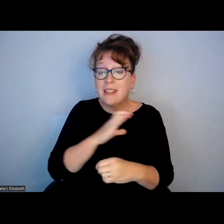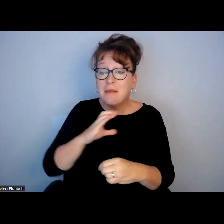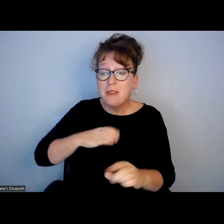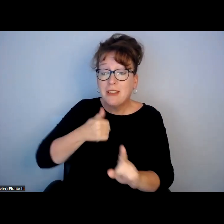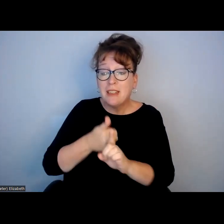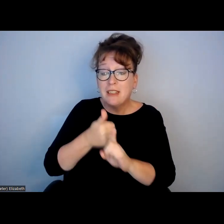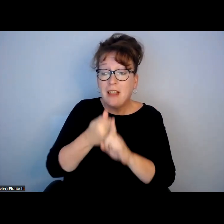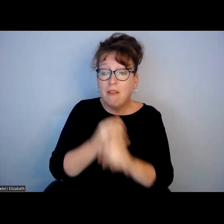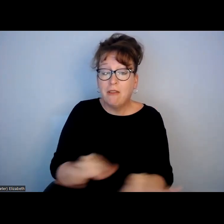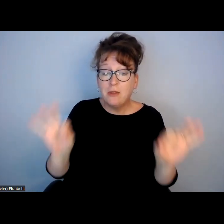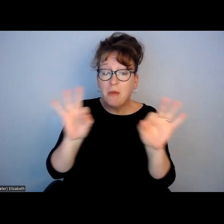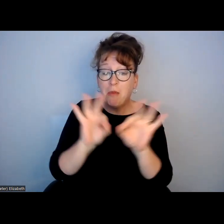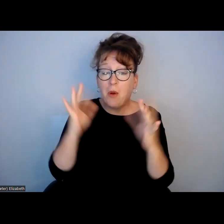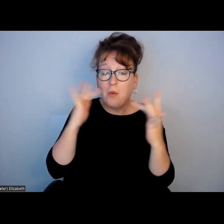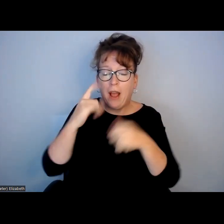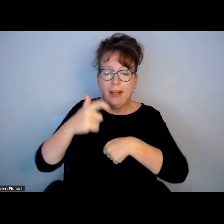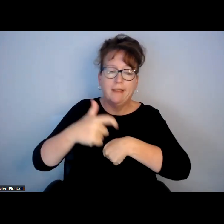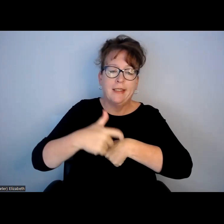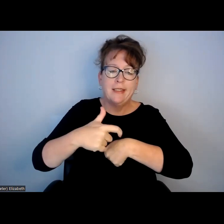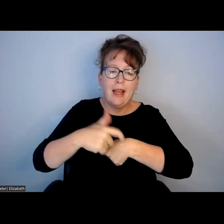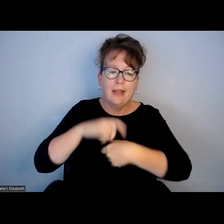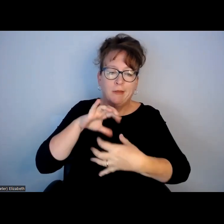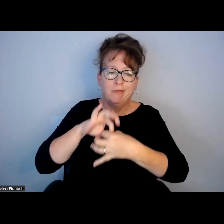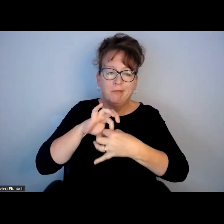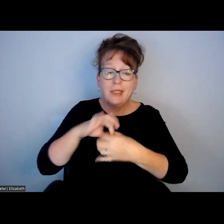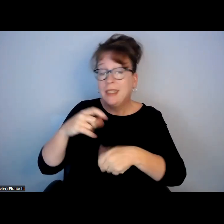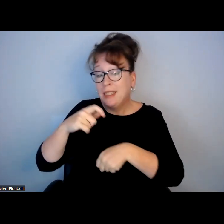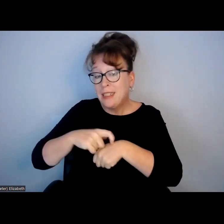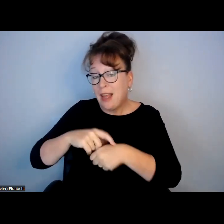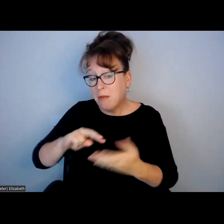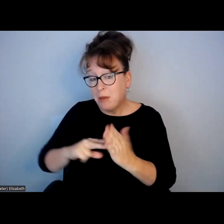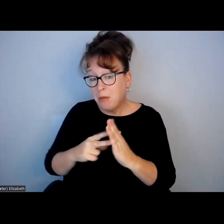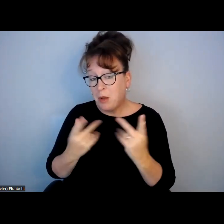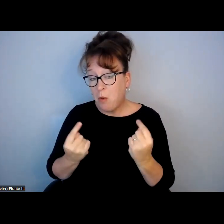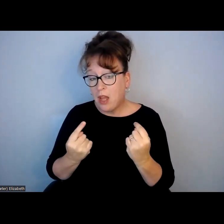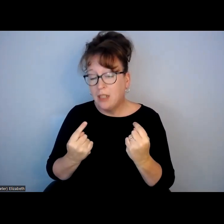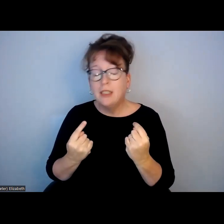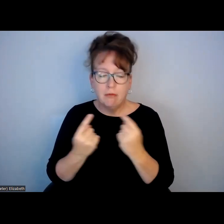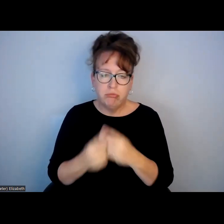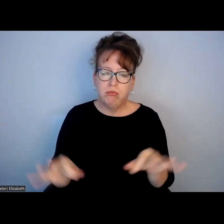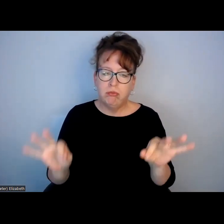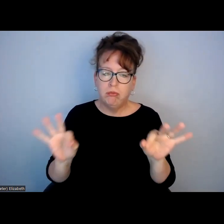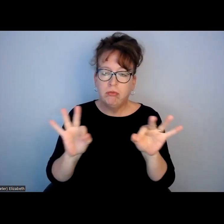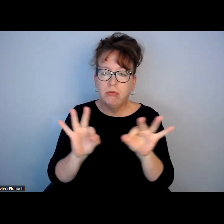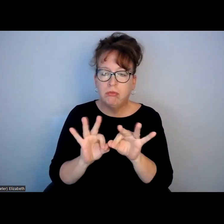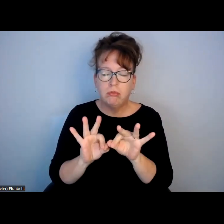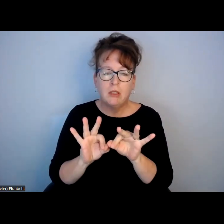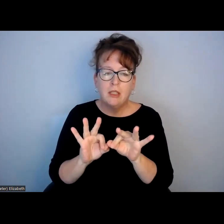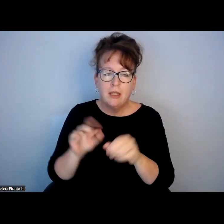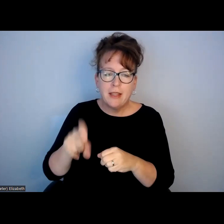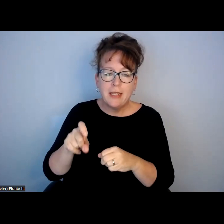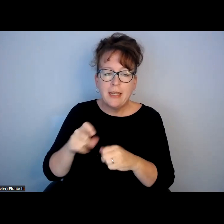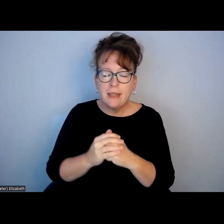important because of the timing of it, and because timing meaning just how urgent the need is